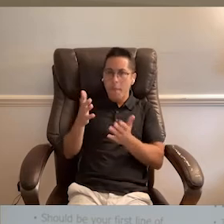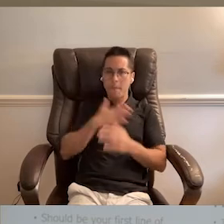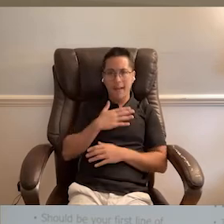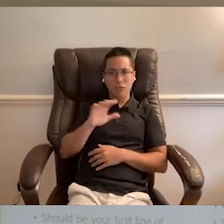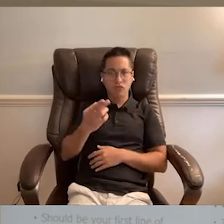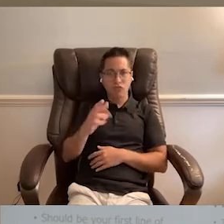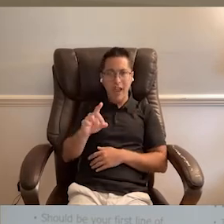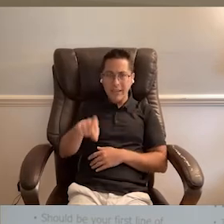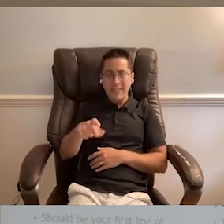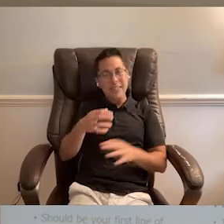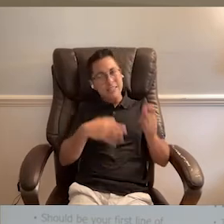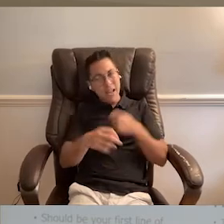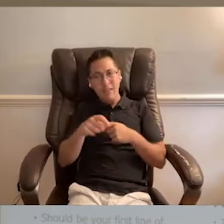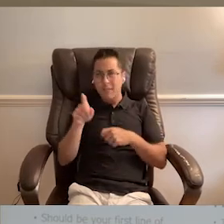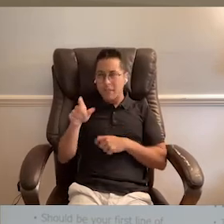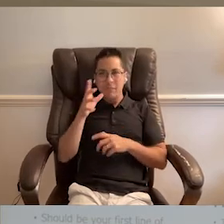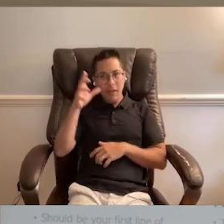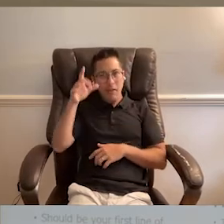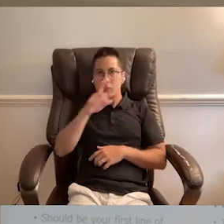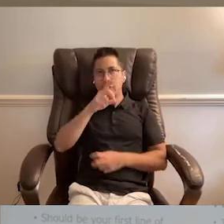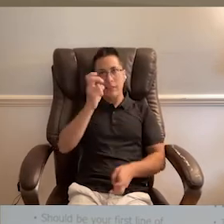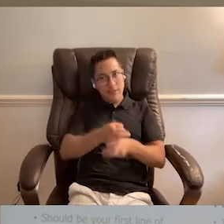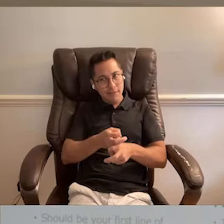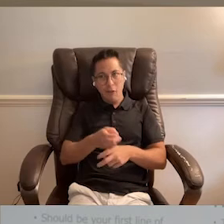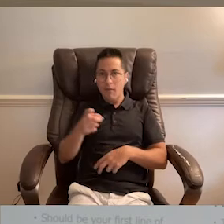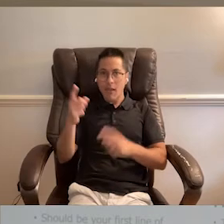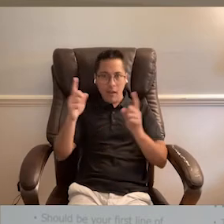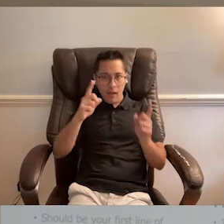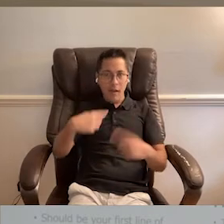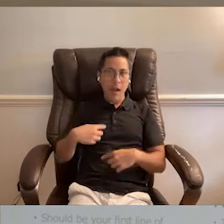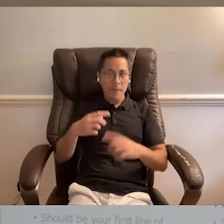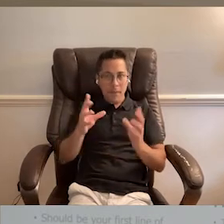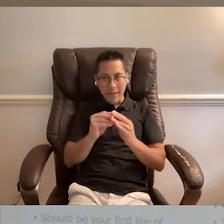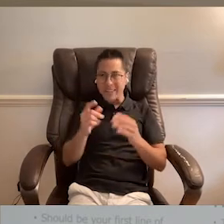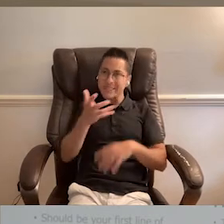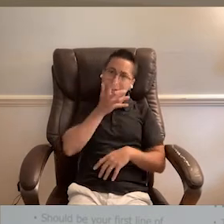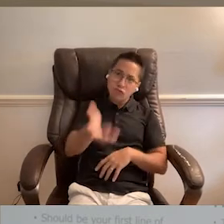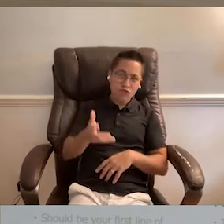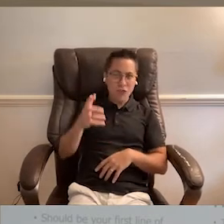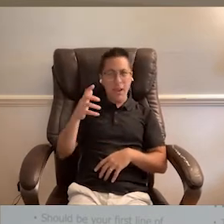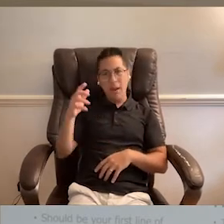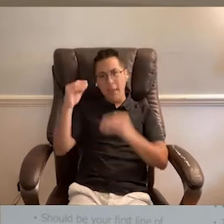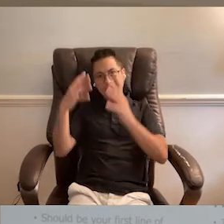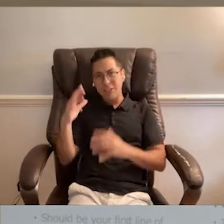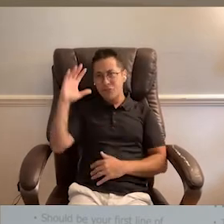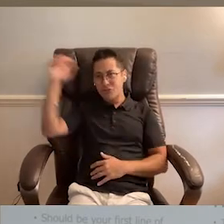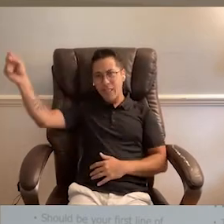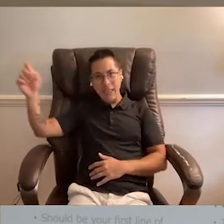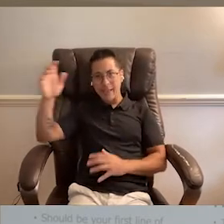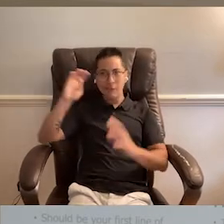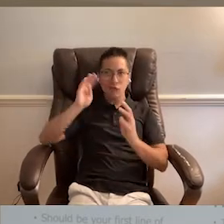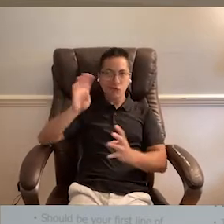parent's really difficult, and they come to meetings and they scream and yell, and our teachers go away crying, they're not going to want to deal with